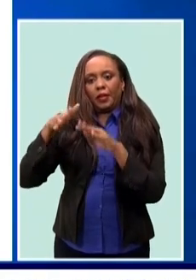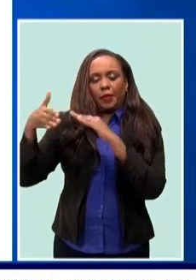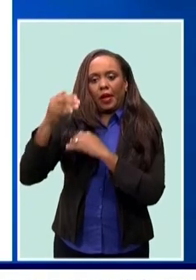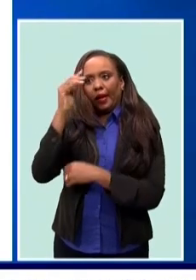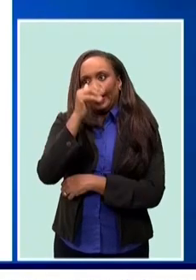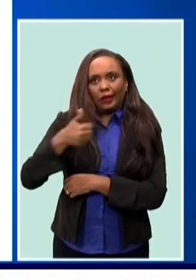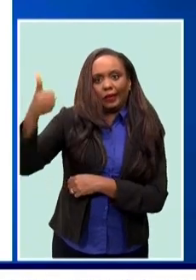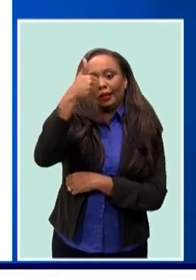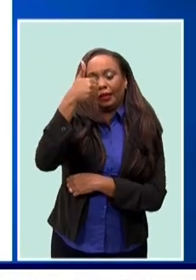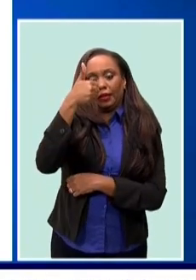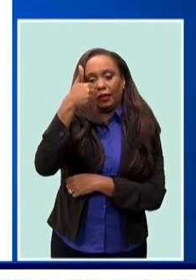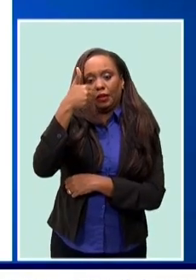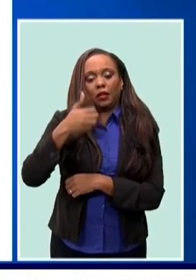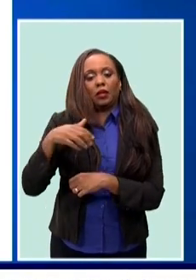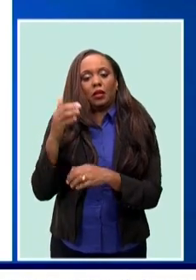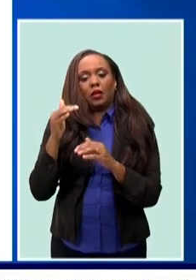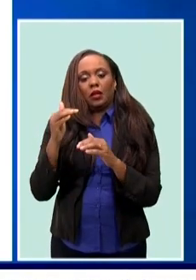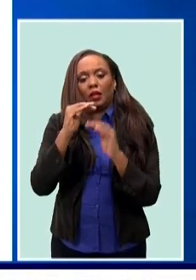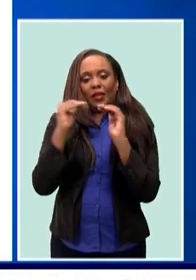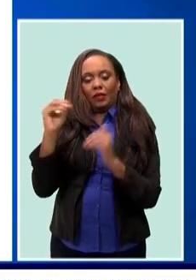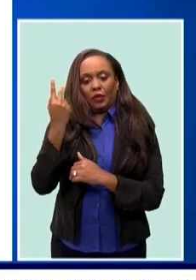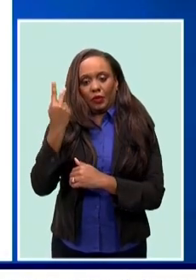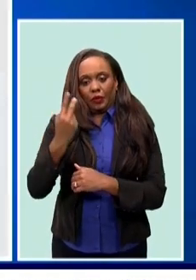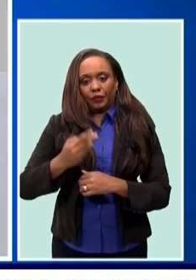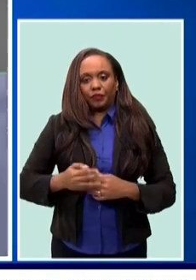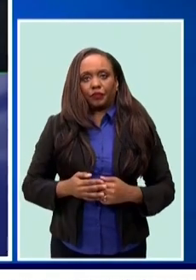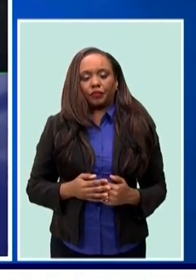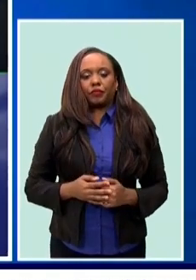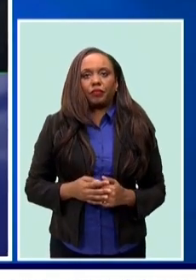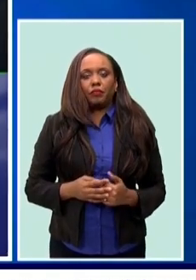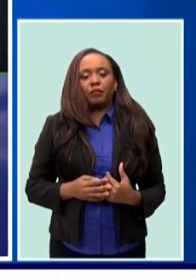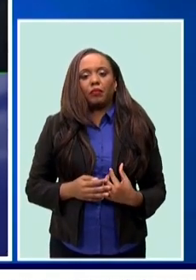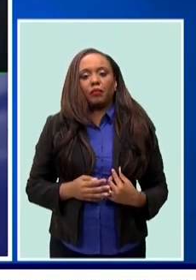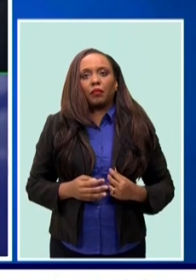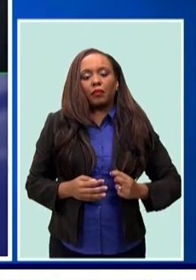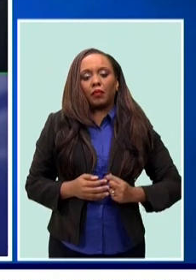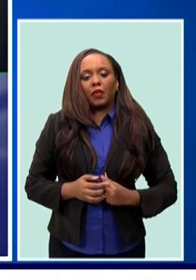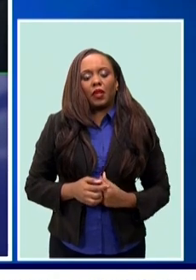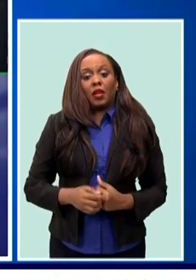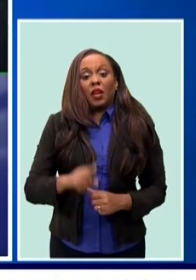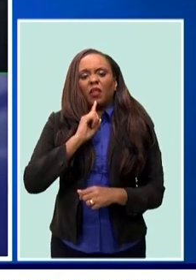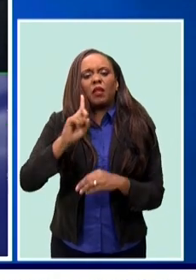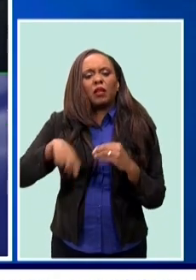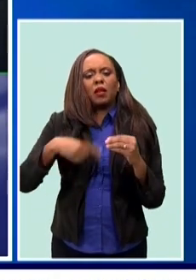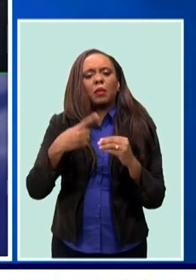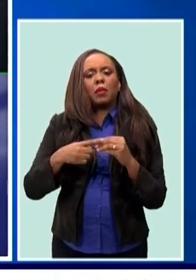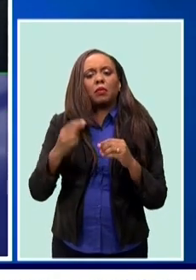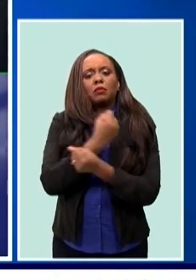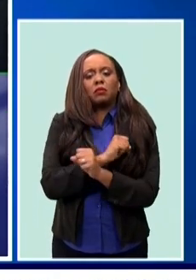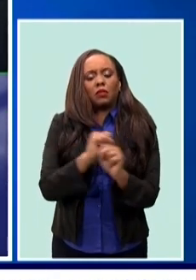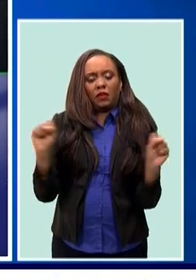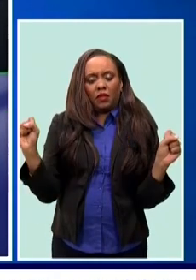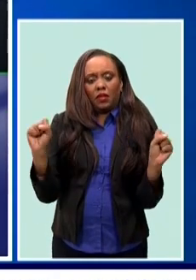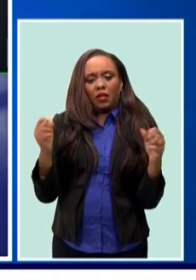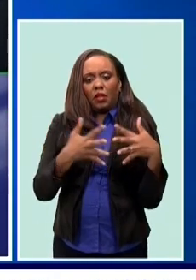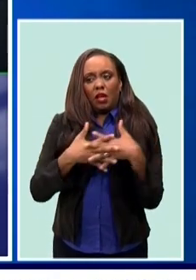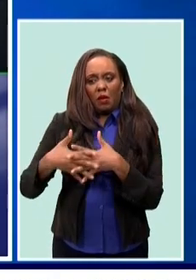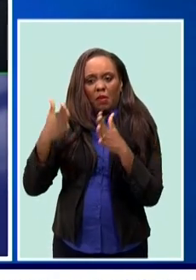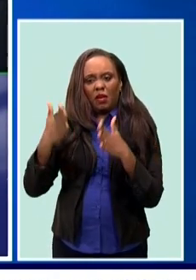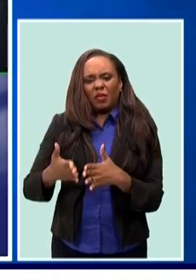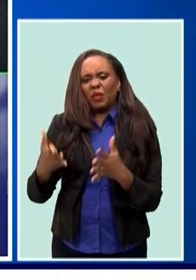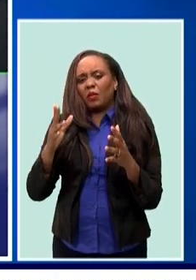are all rated level two. It is really a rating of safety levels issued by the Americans.